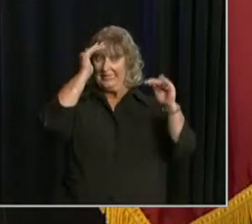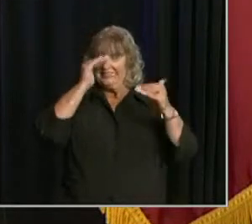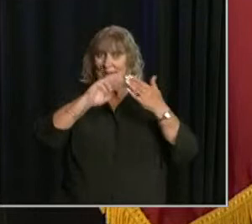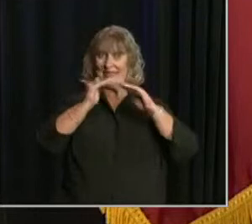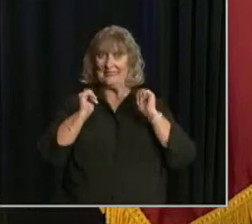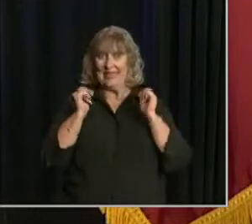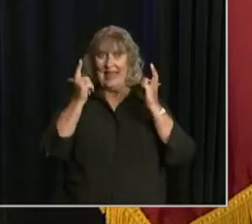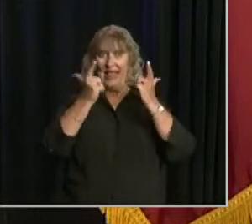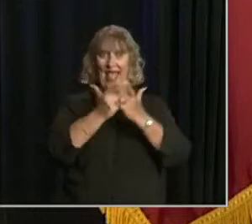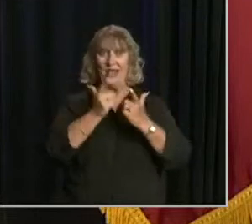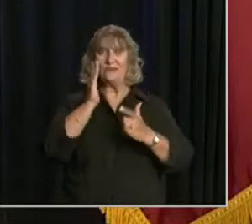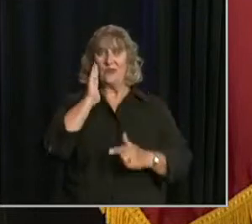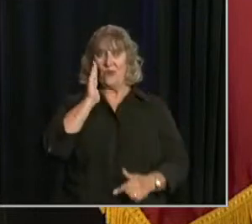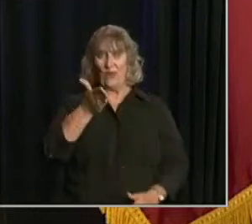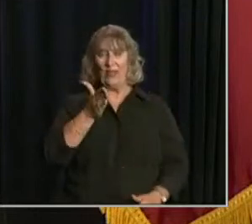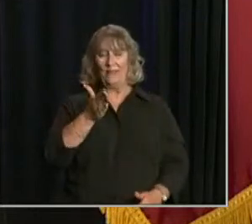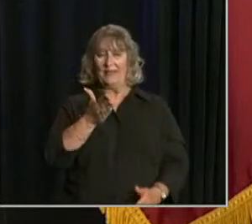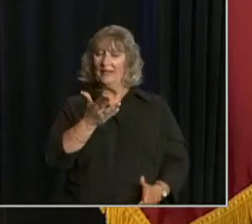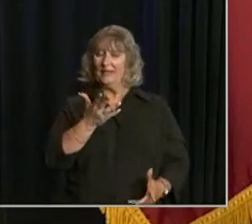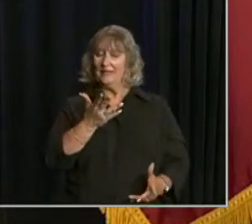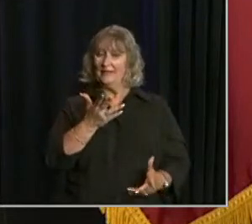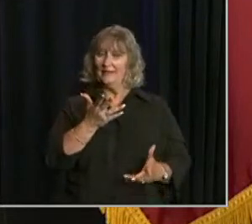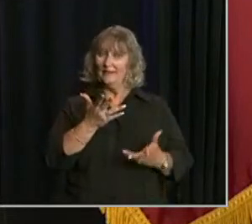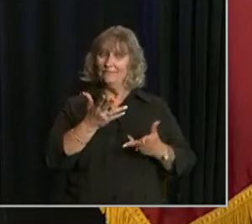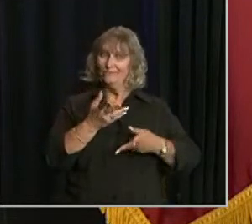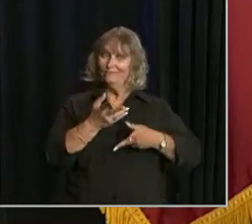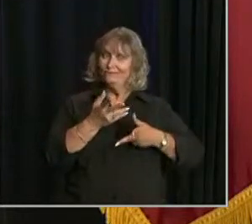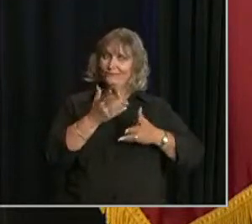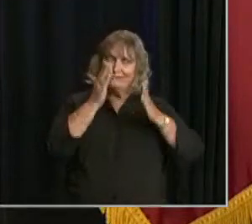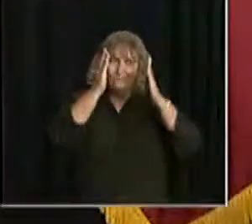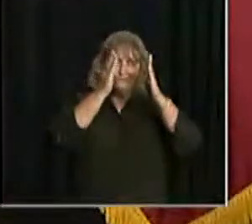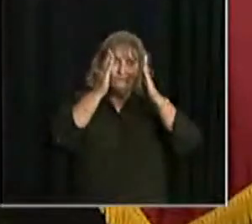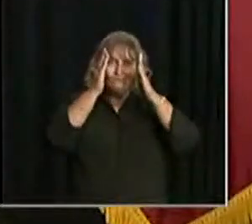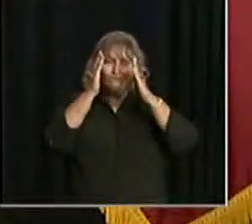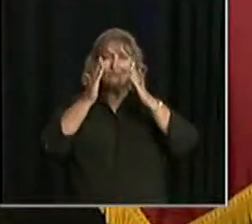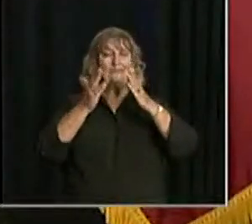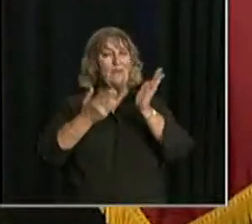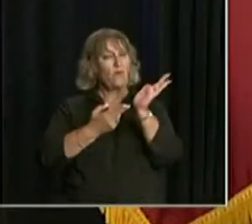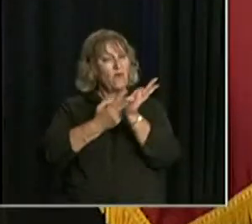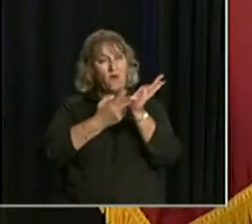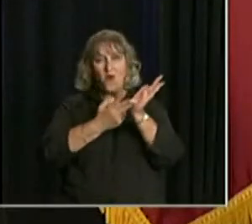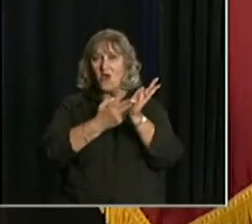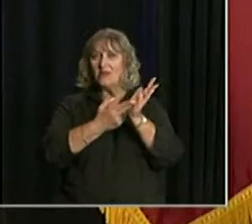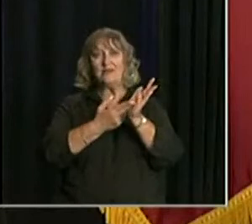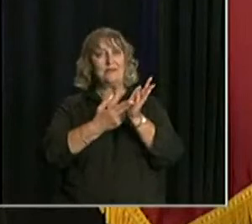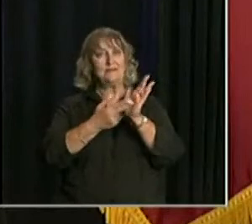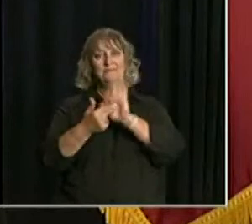council is going to be very attuned to ensuring great transparency and